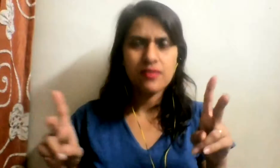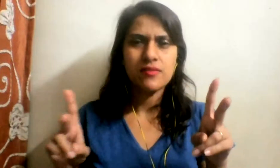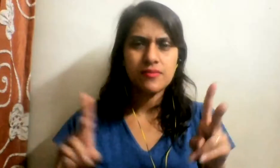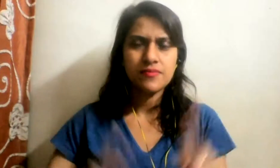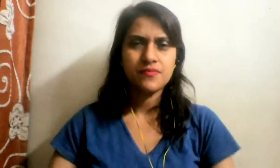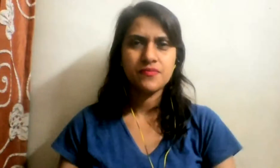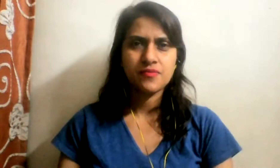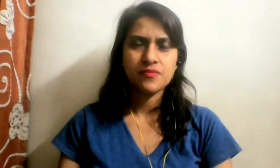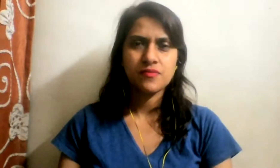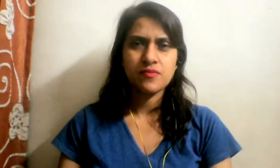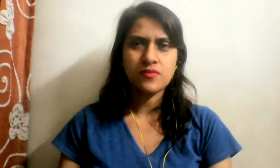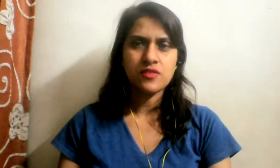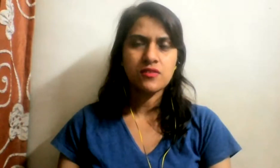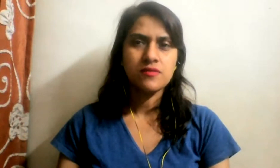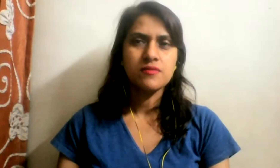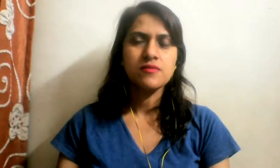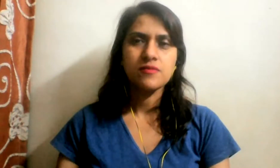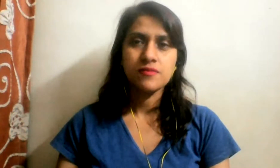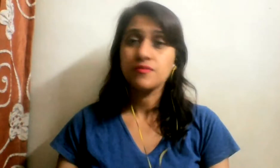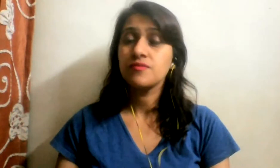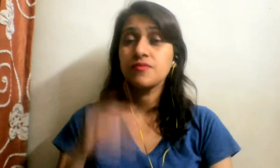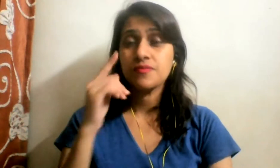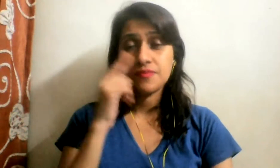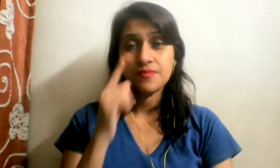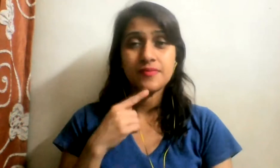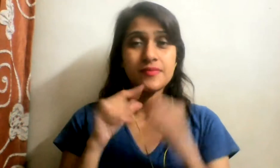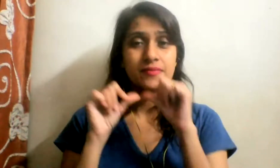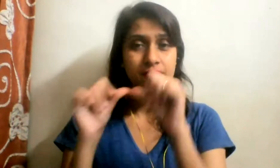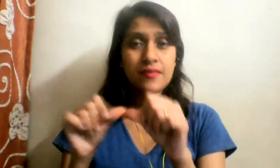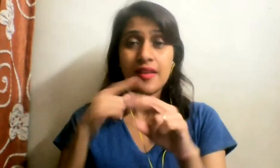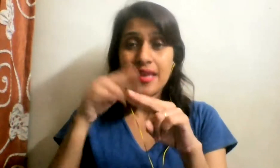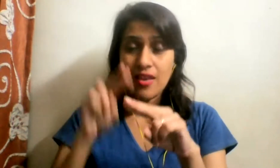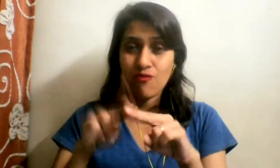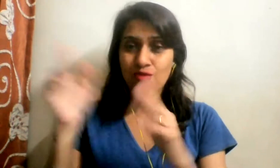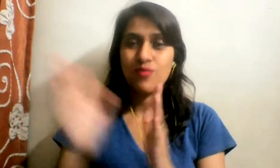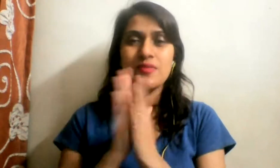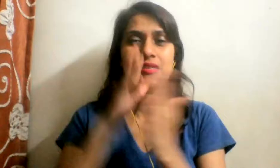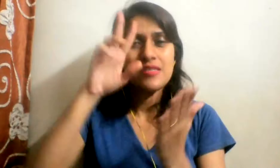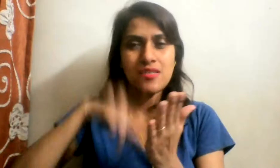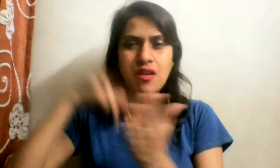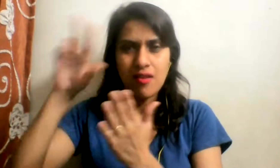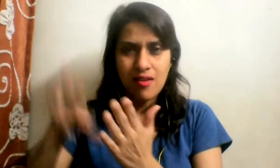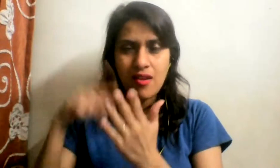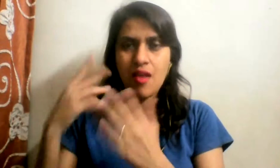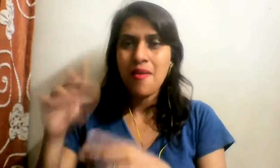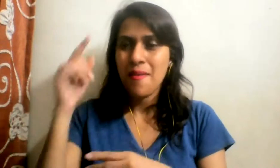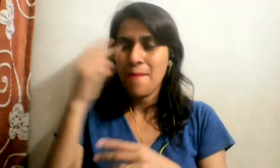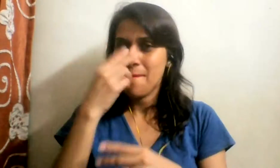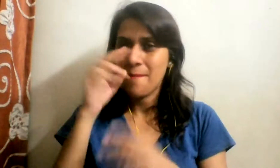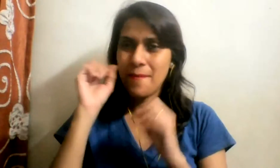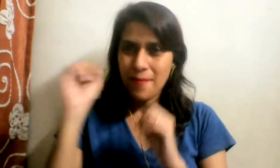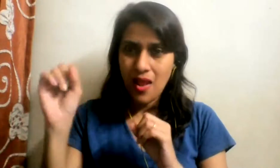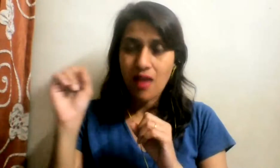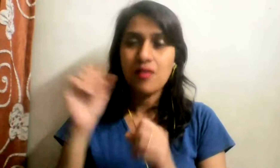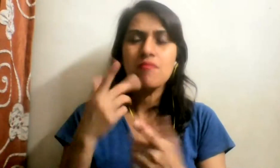what do you think Actually, about it? if you look at, so they have studied people with visual impairment, and they have come to this conclusion,